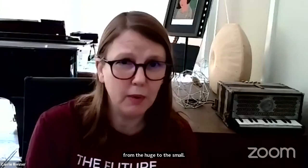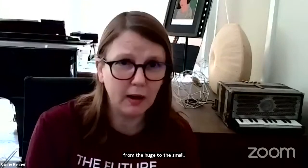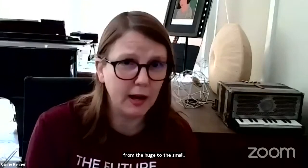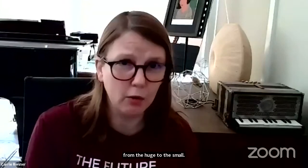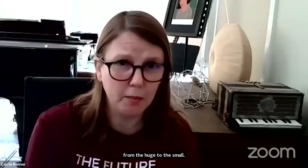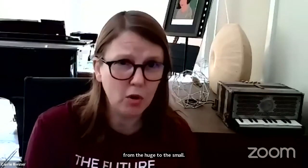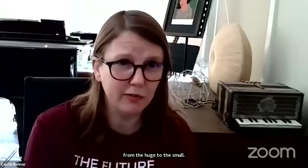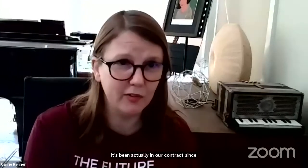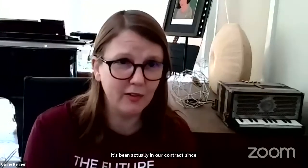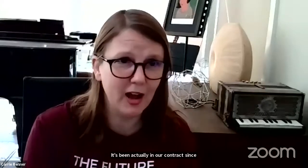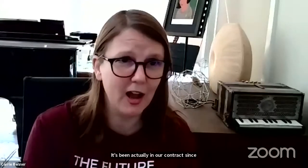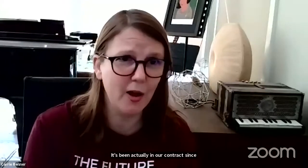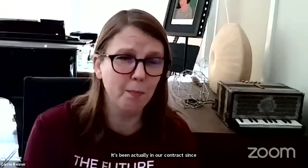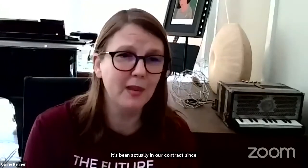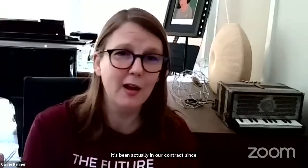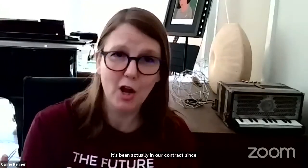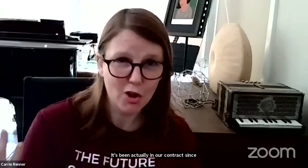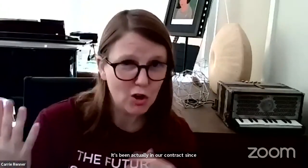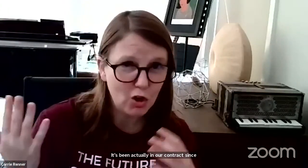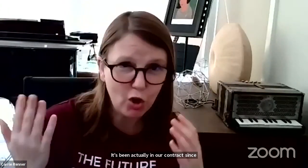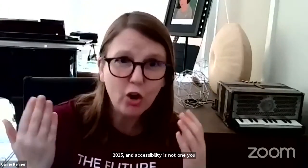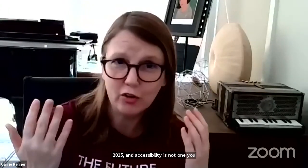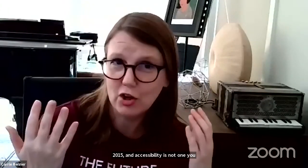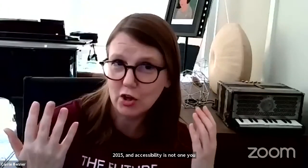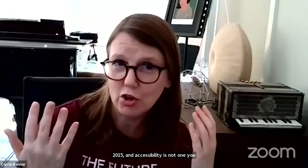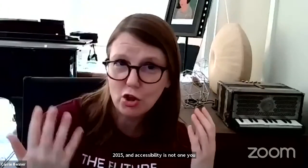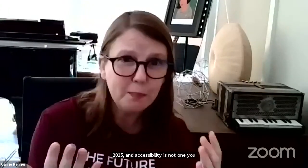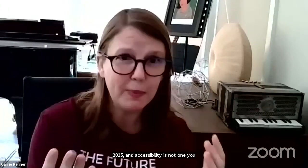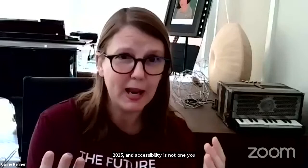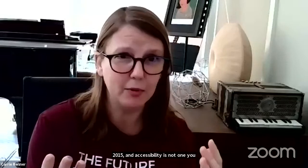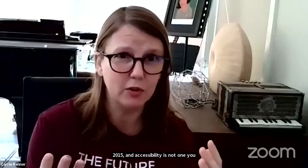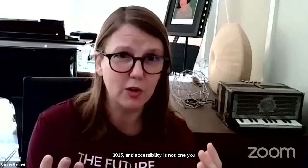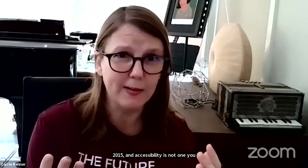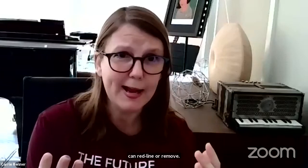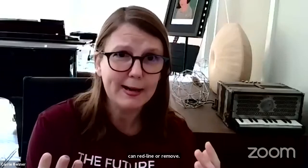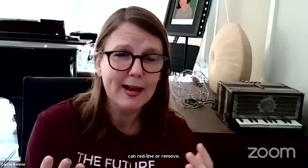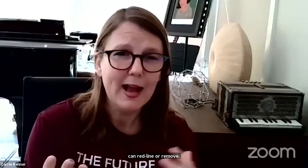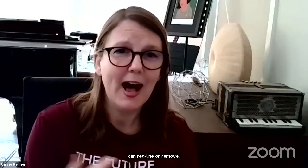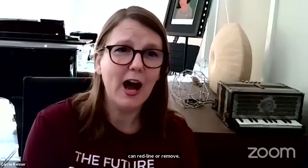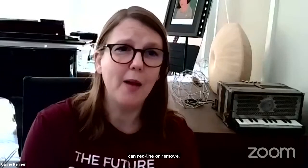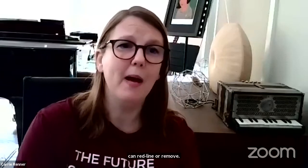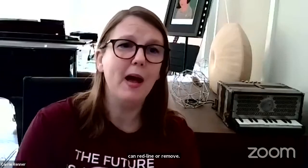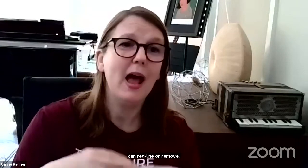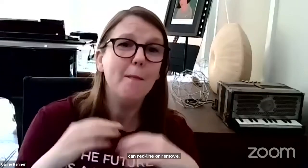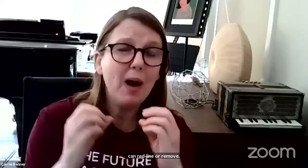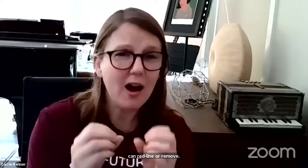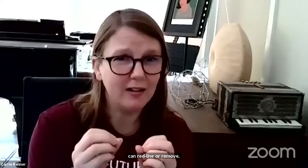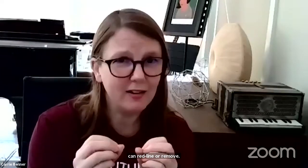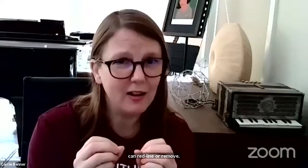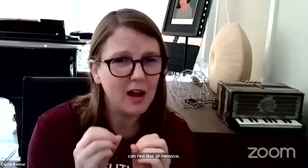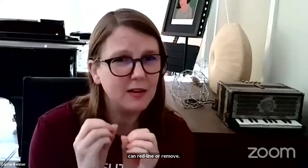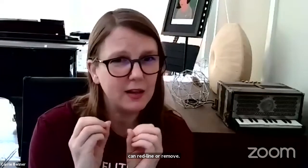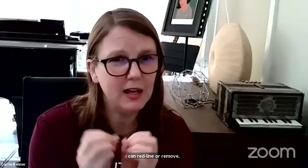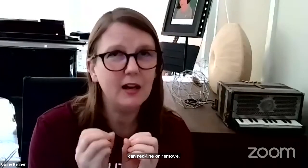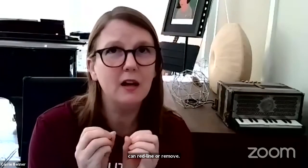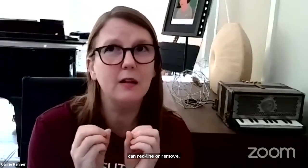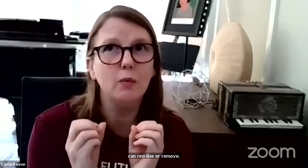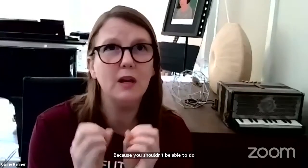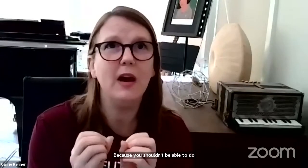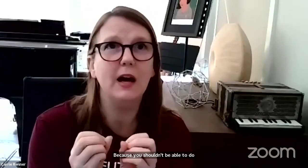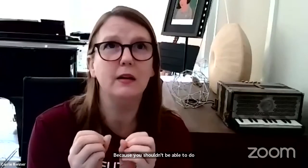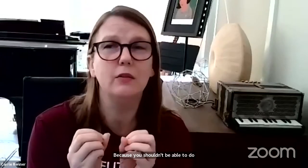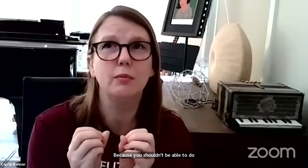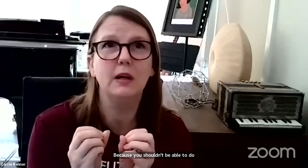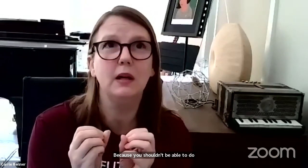not one you can redline or remove, because you shouldn't be able to do that. But I think the kicker